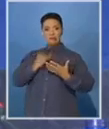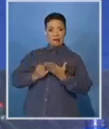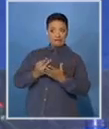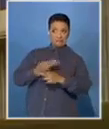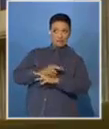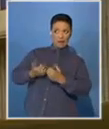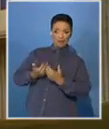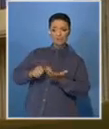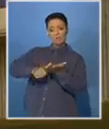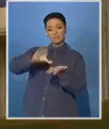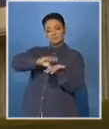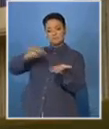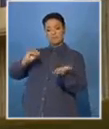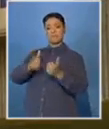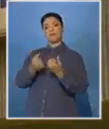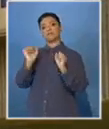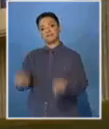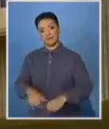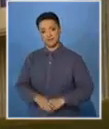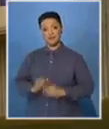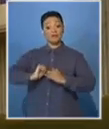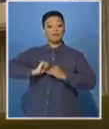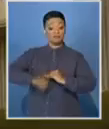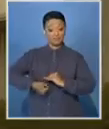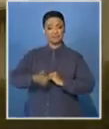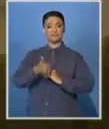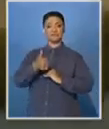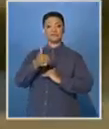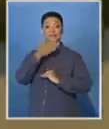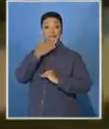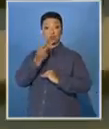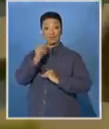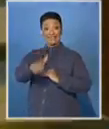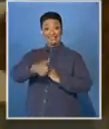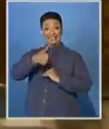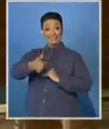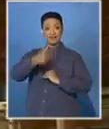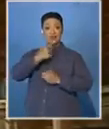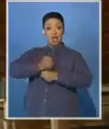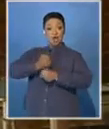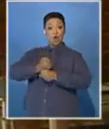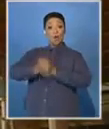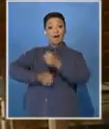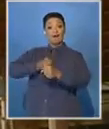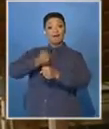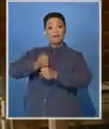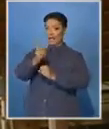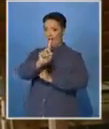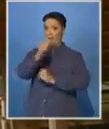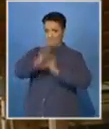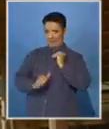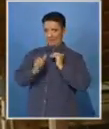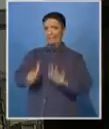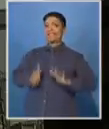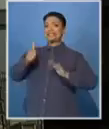retirement. Then, in December 2016, just 16 months into his stint as CEO, the